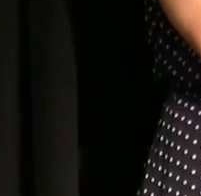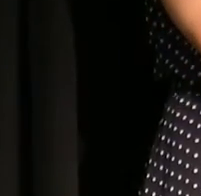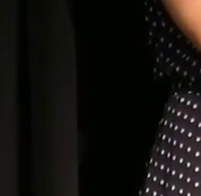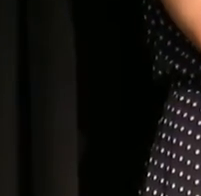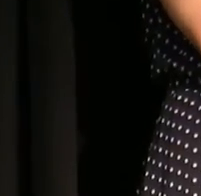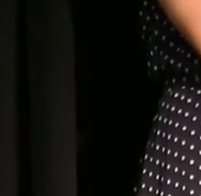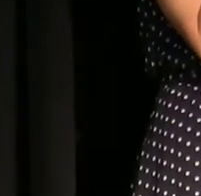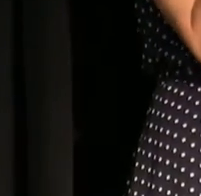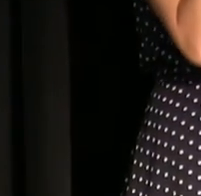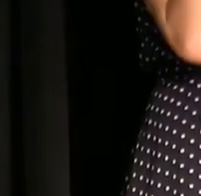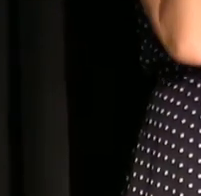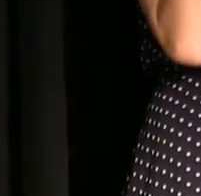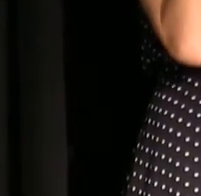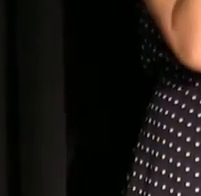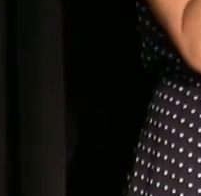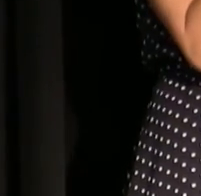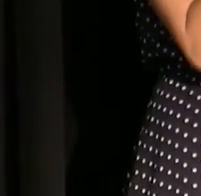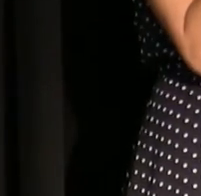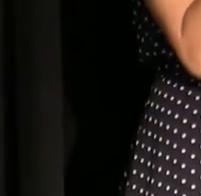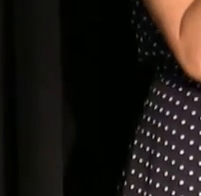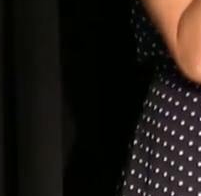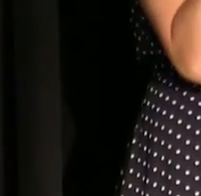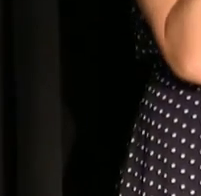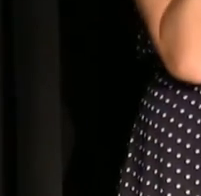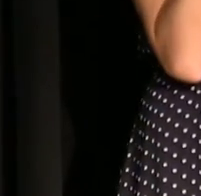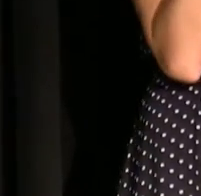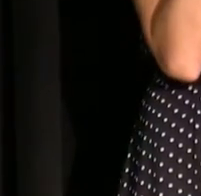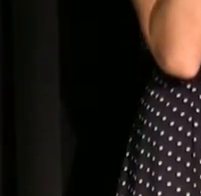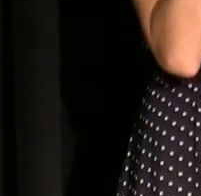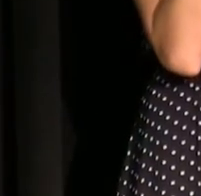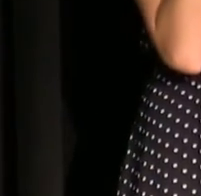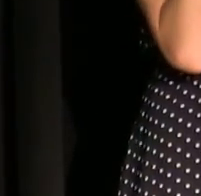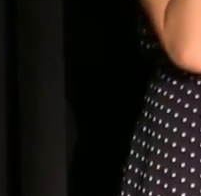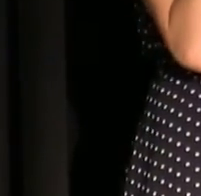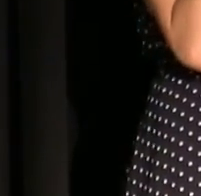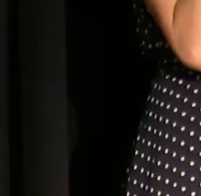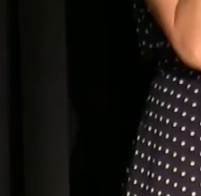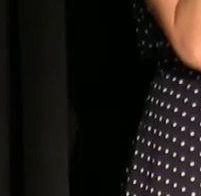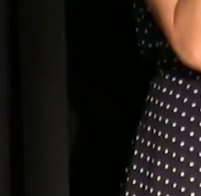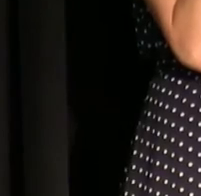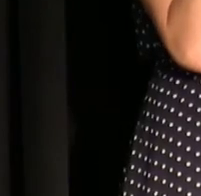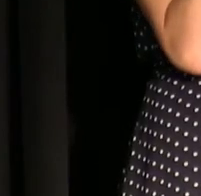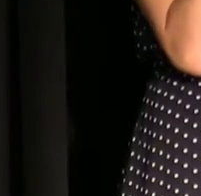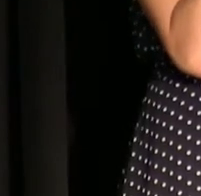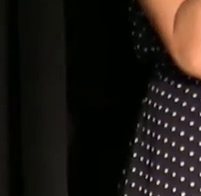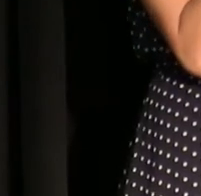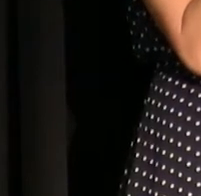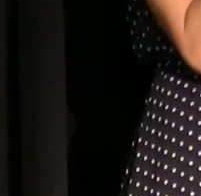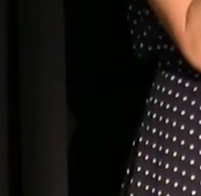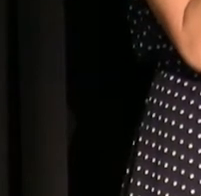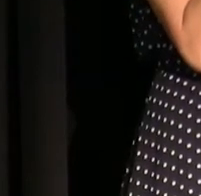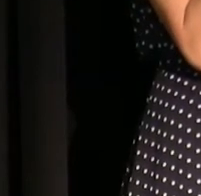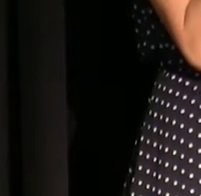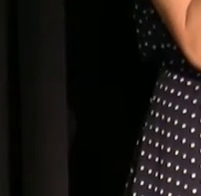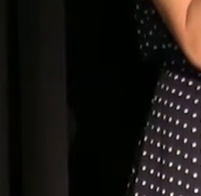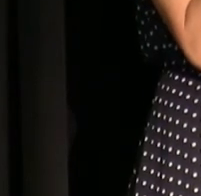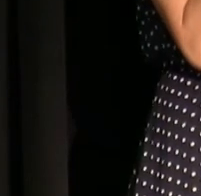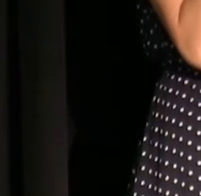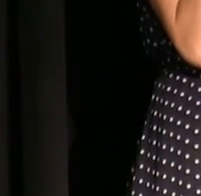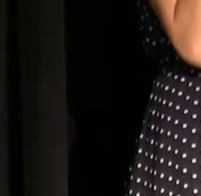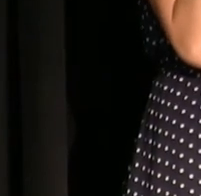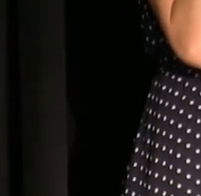So tonight, all of what you see is a play that they created themselves. We have songs that they composed, and they wrote the lyrics